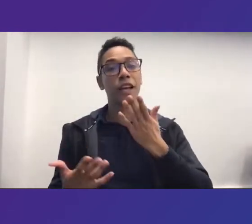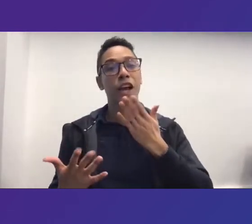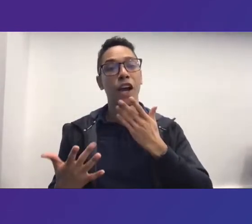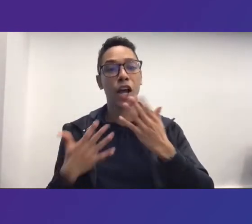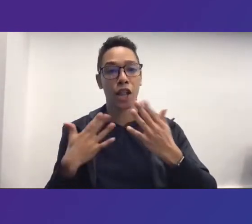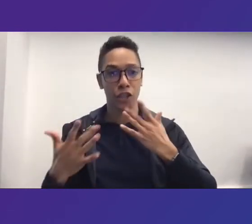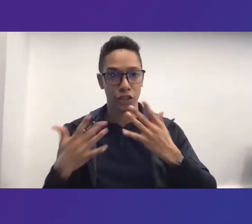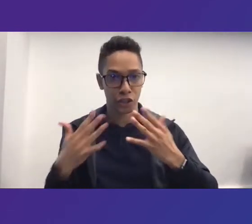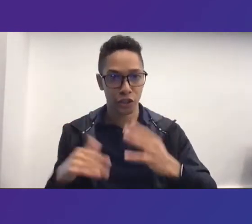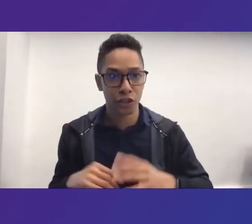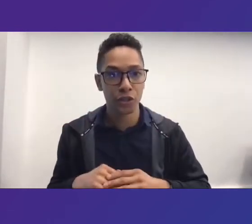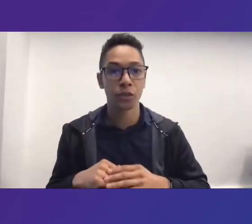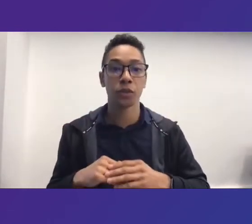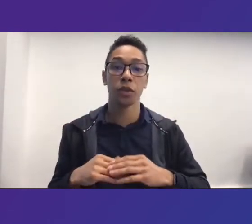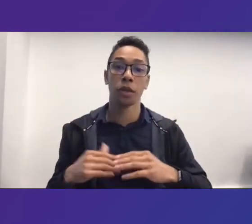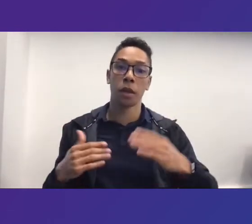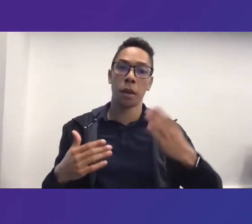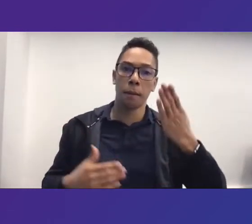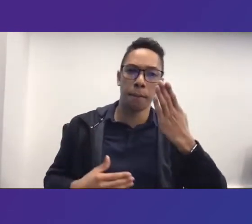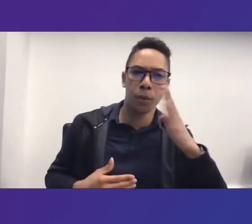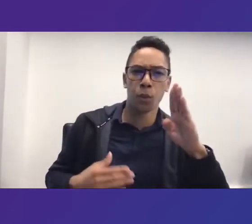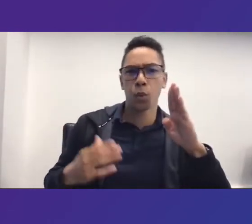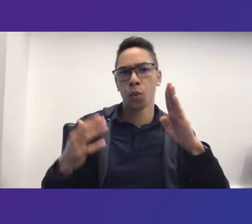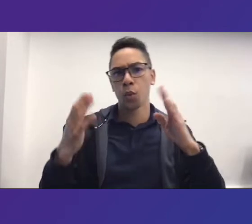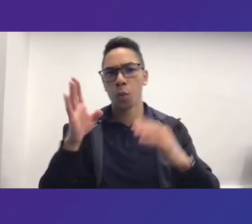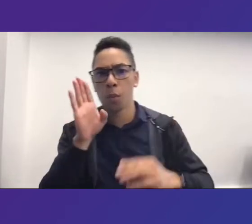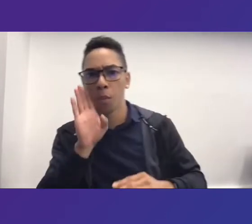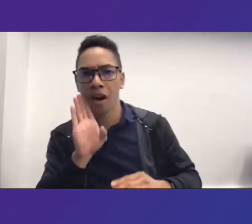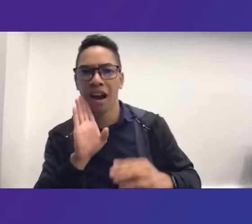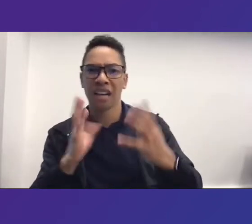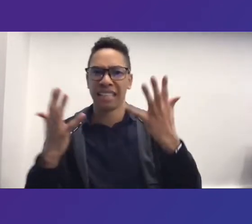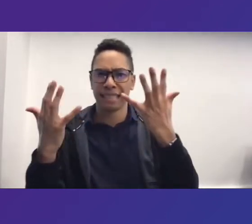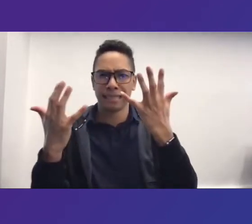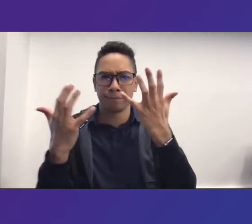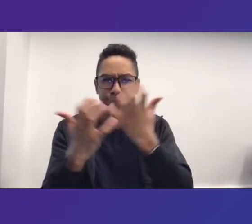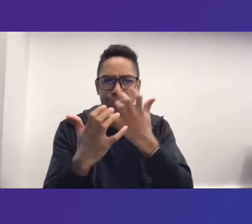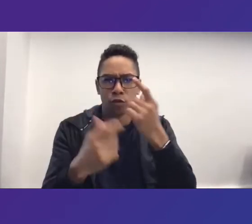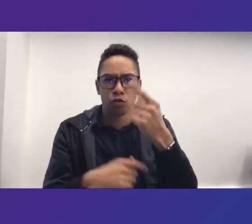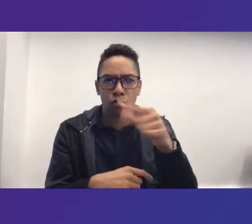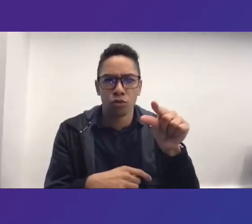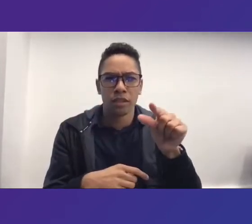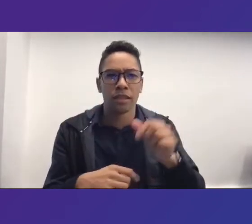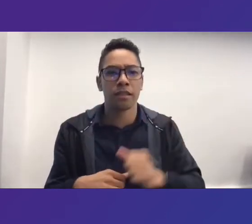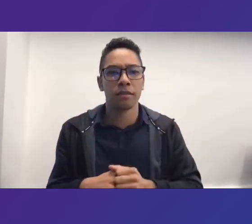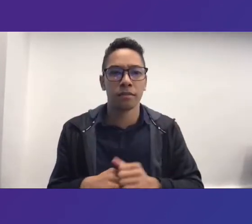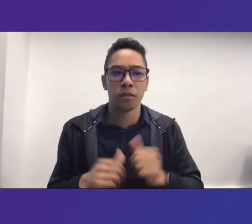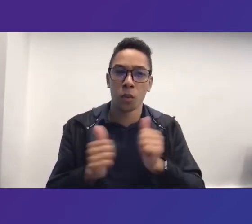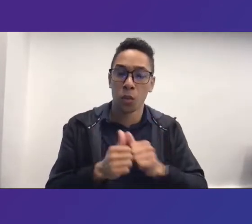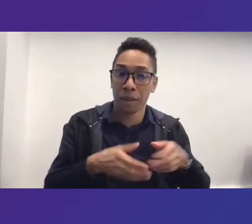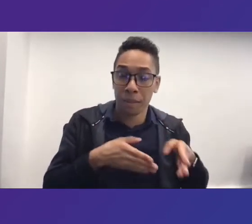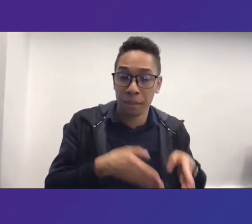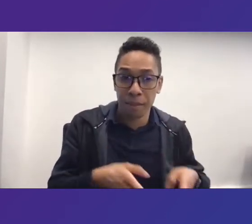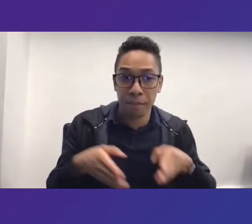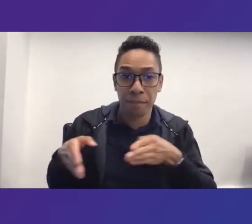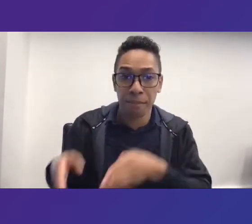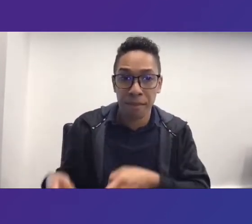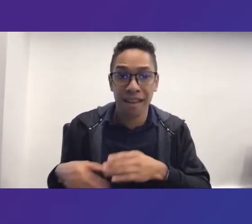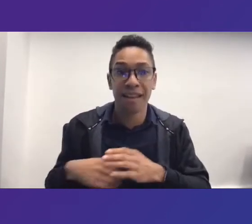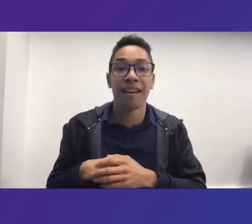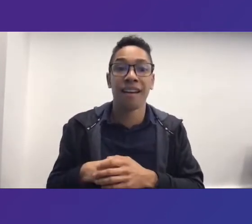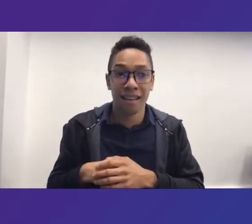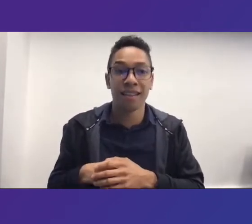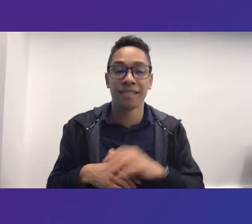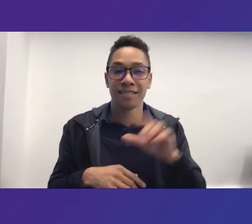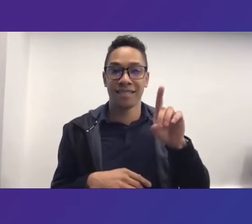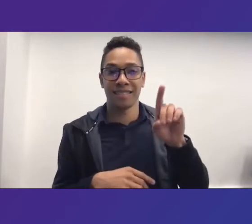colors, blues and browns and deep greens, and I'm wearing a painter pants, denim